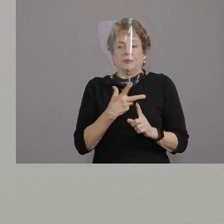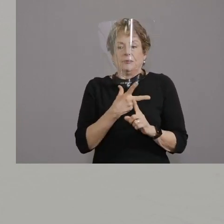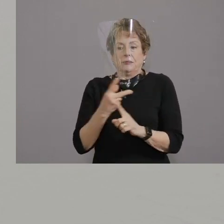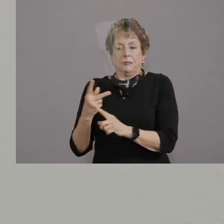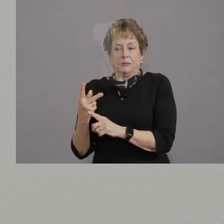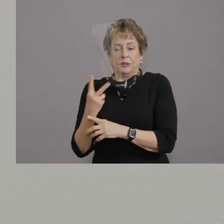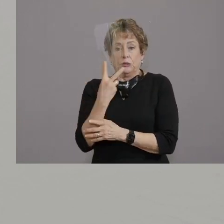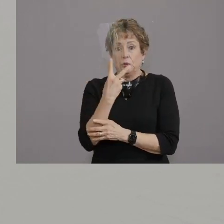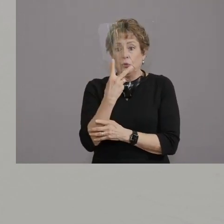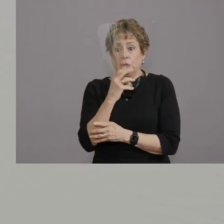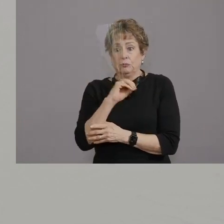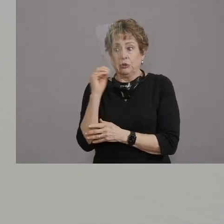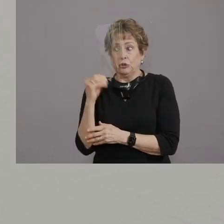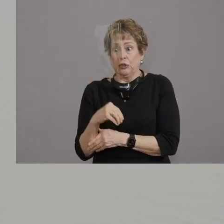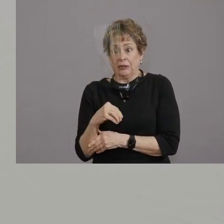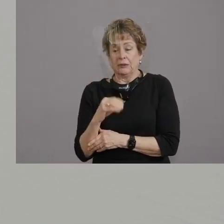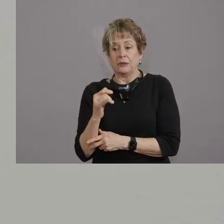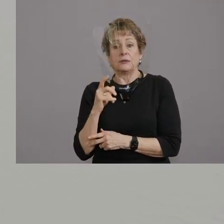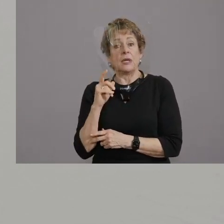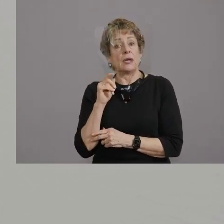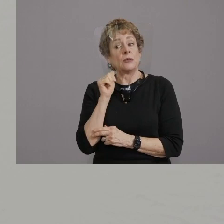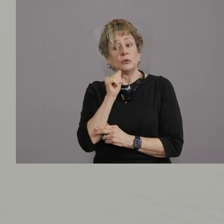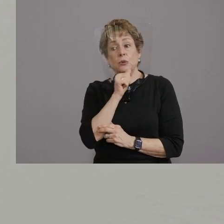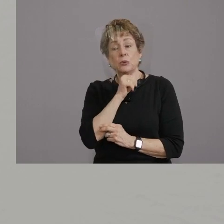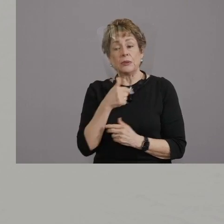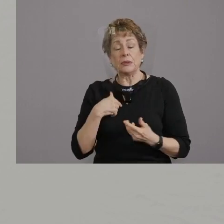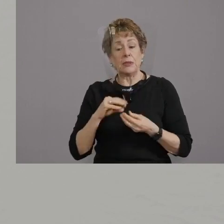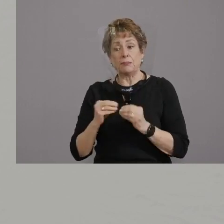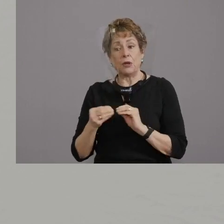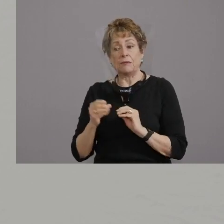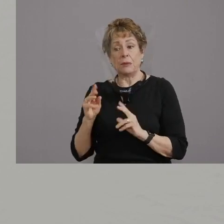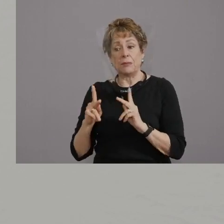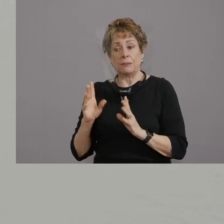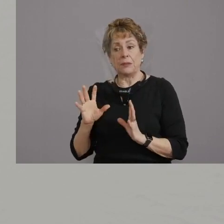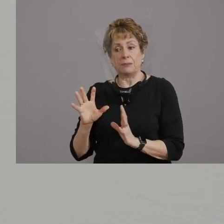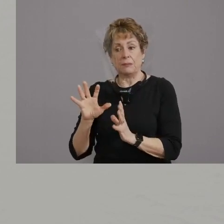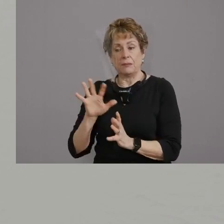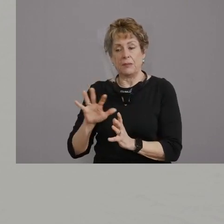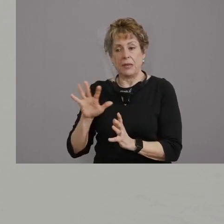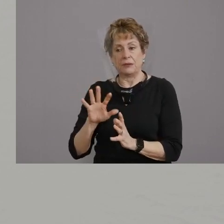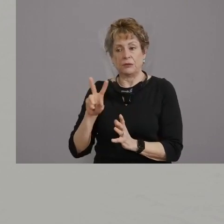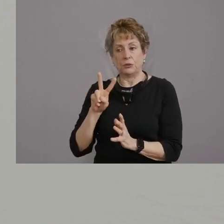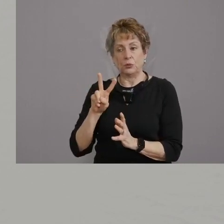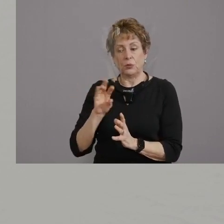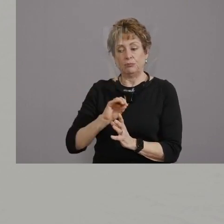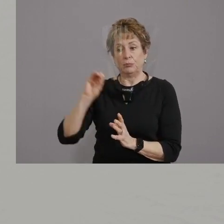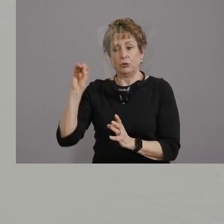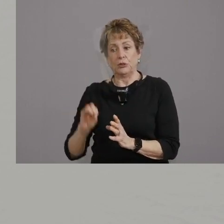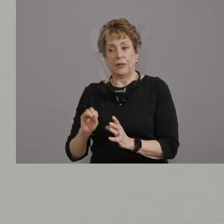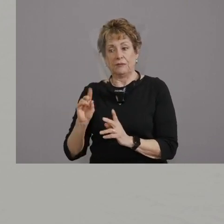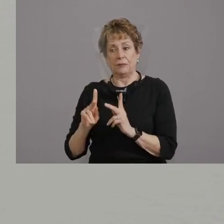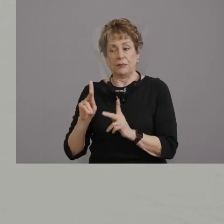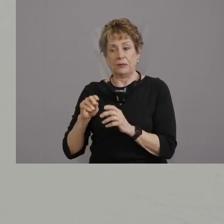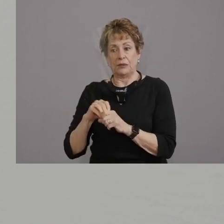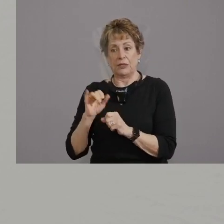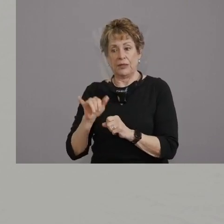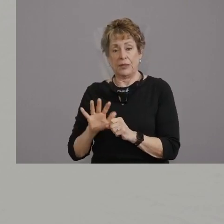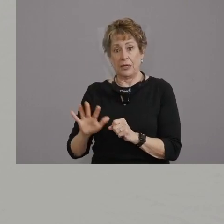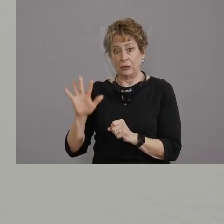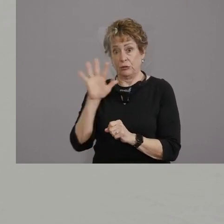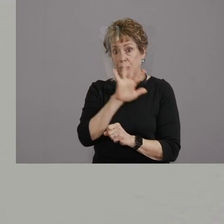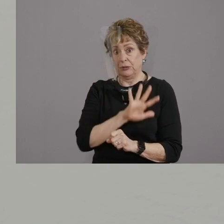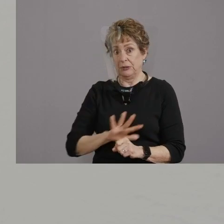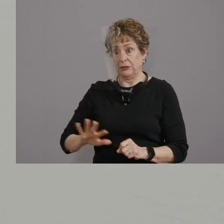about 2% of the United States population, and so looking to get 2 million doses administered